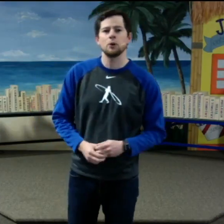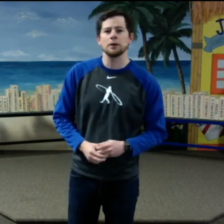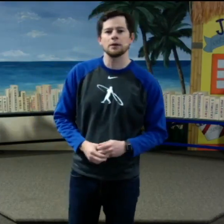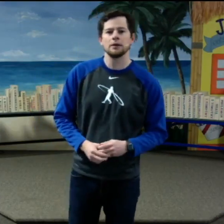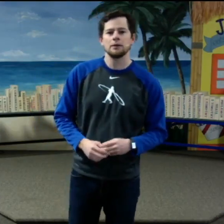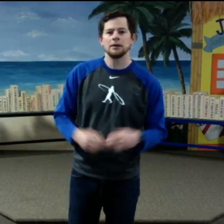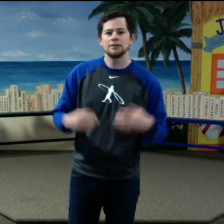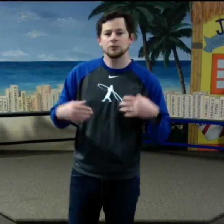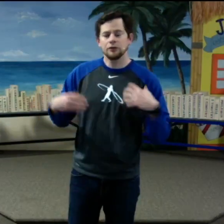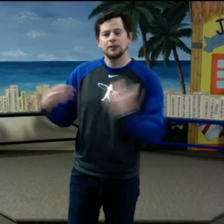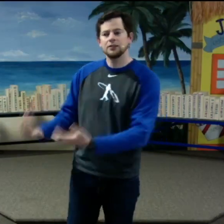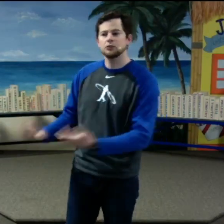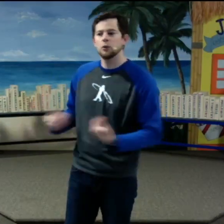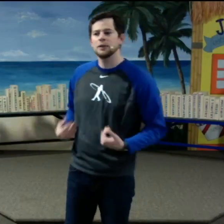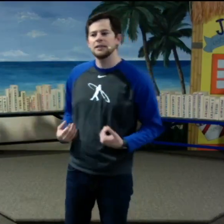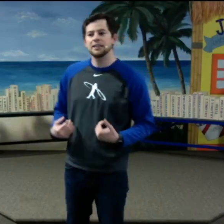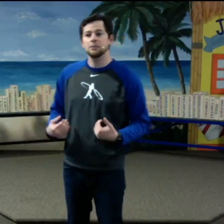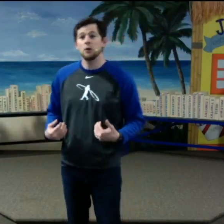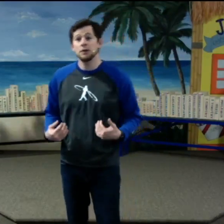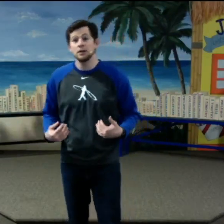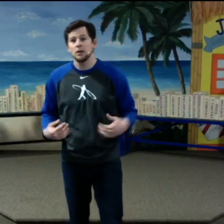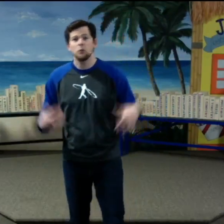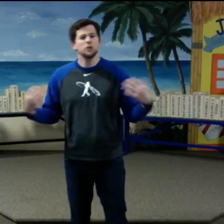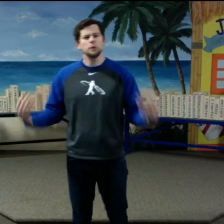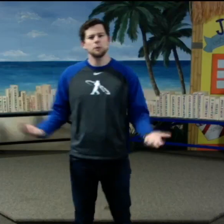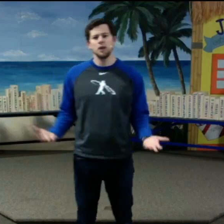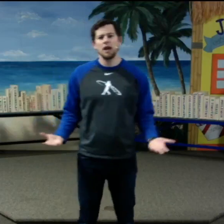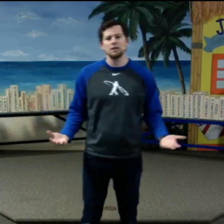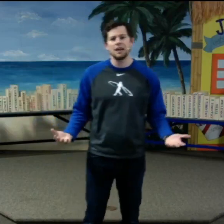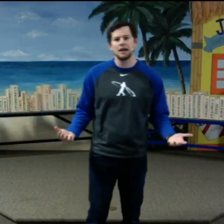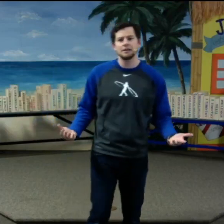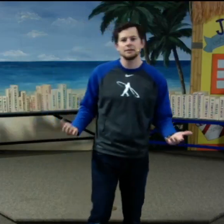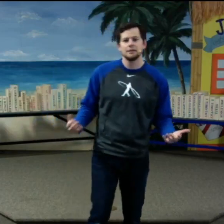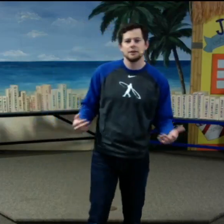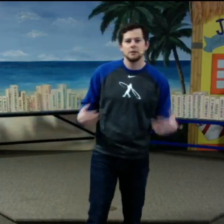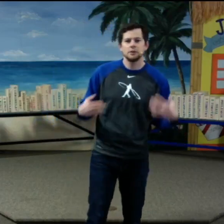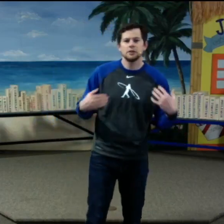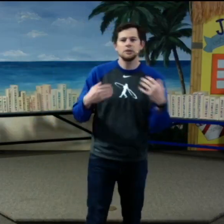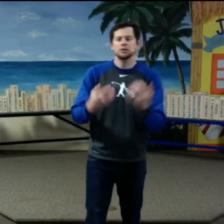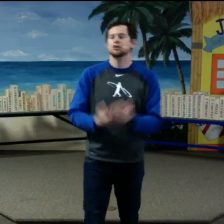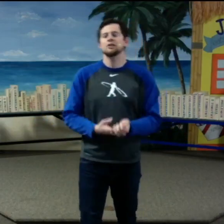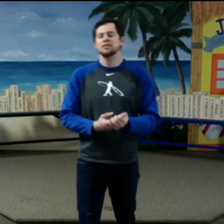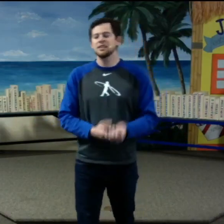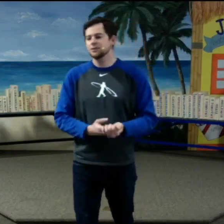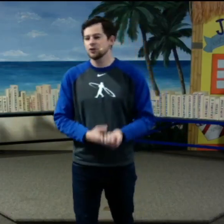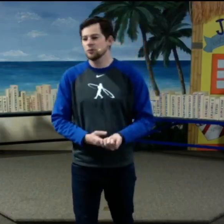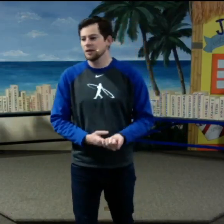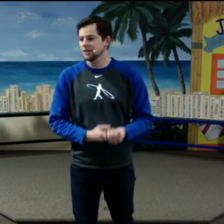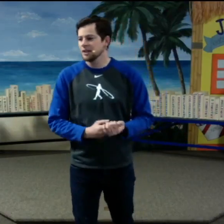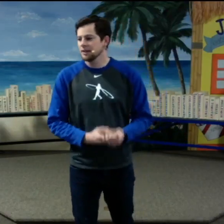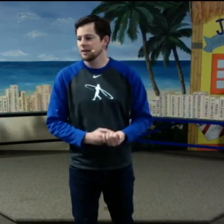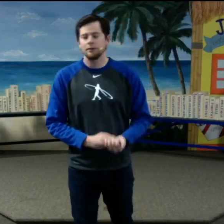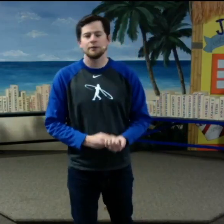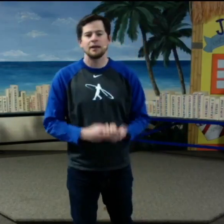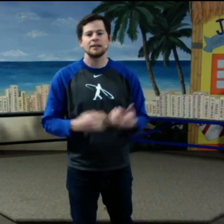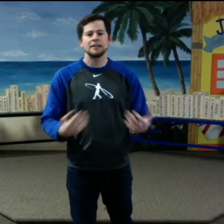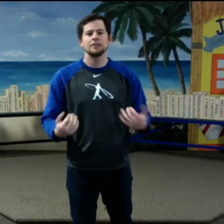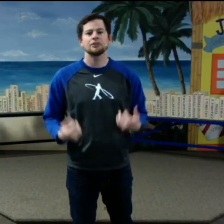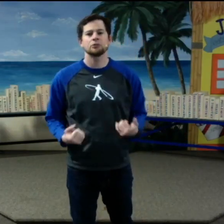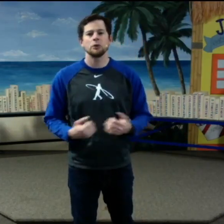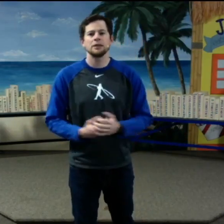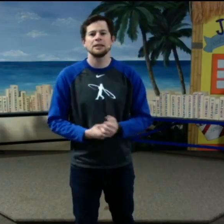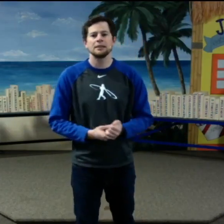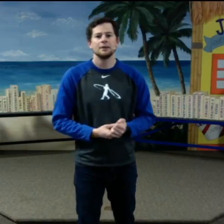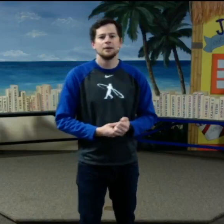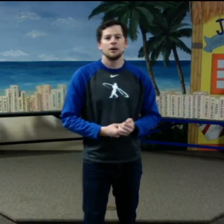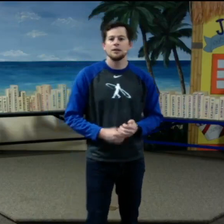keep going, right? And so if he gives us what we need to keep going, when do we rely on that, right? When can we just trust him so much that he gives